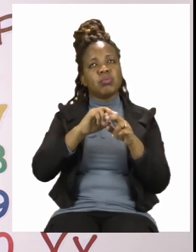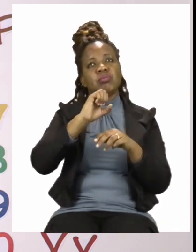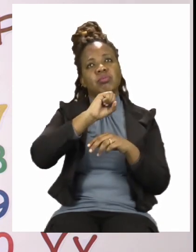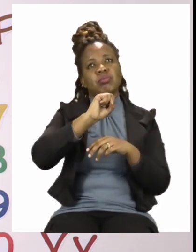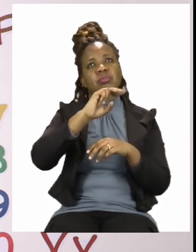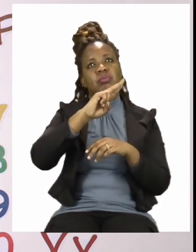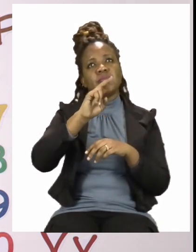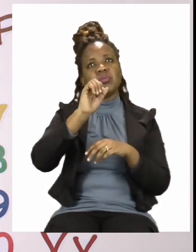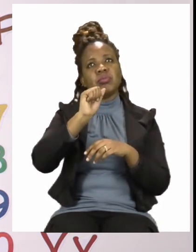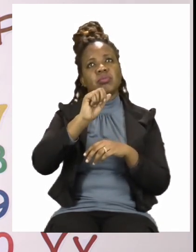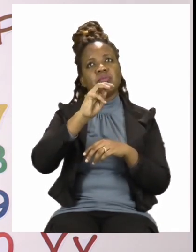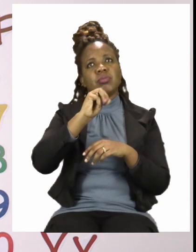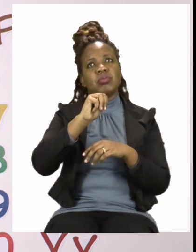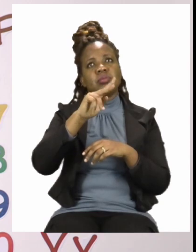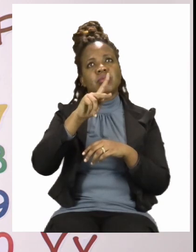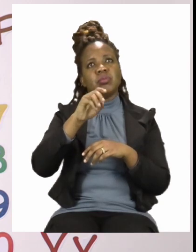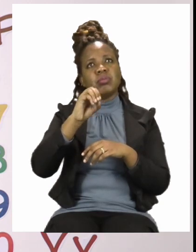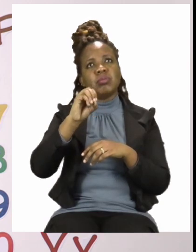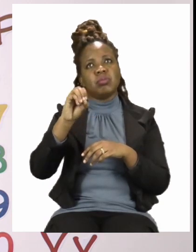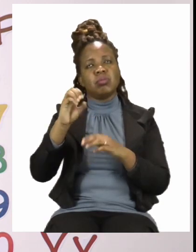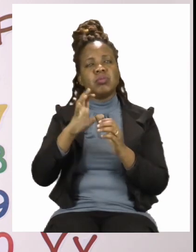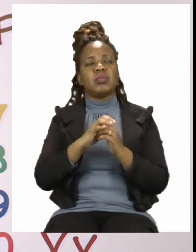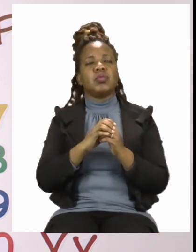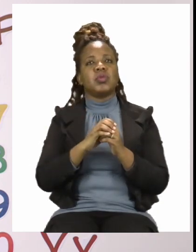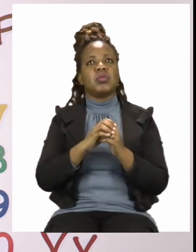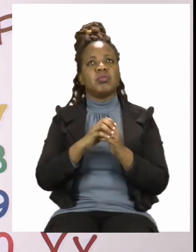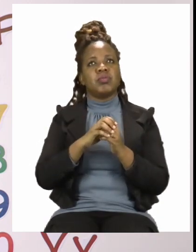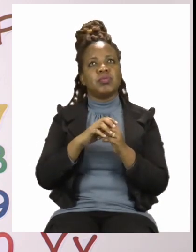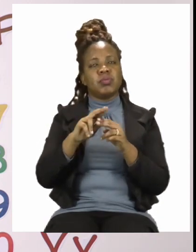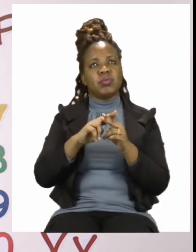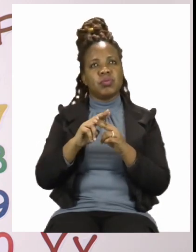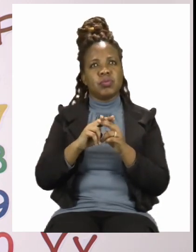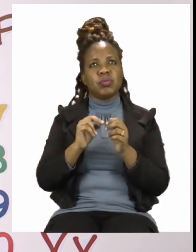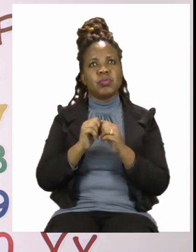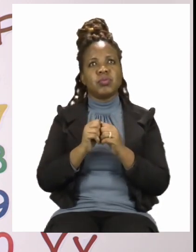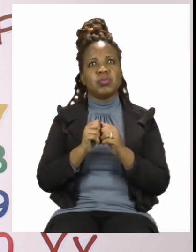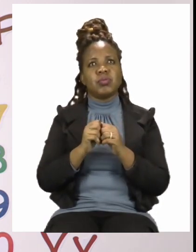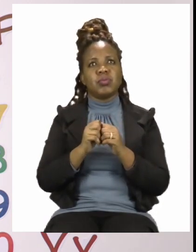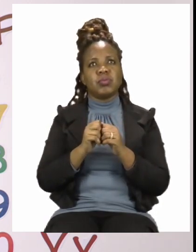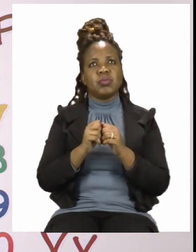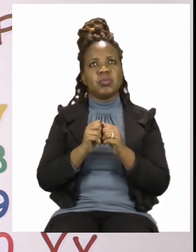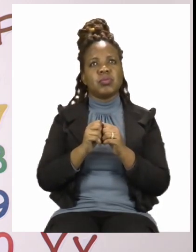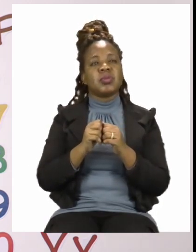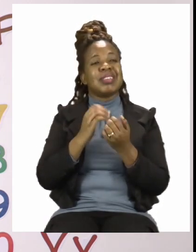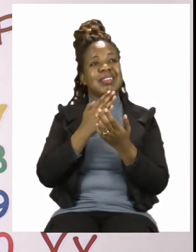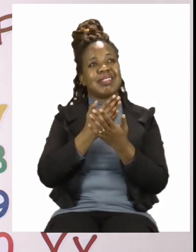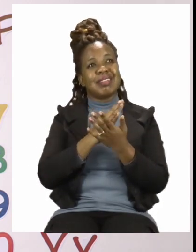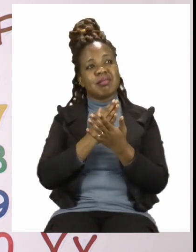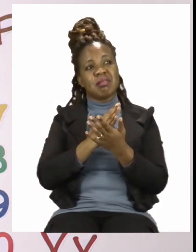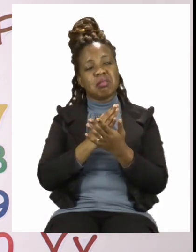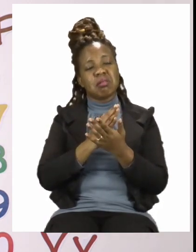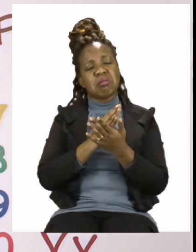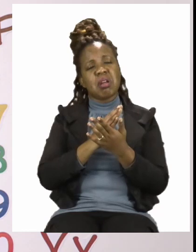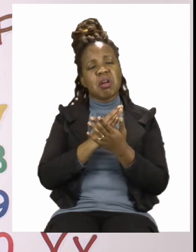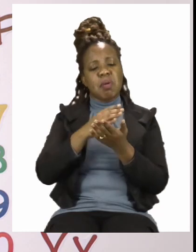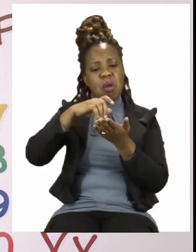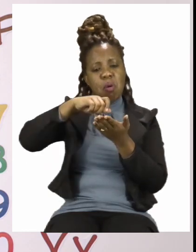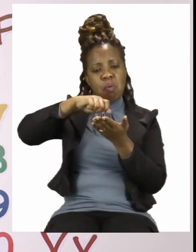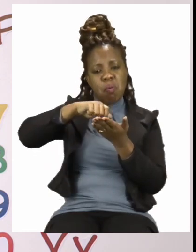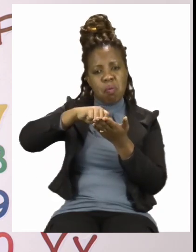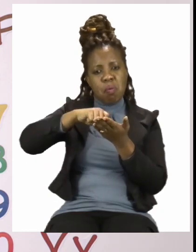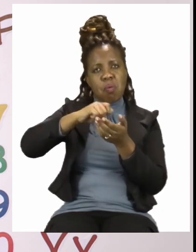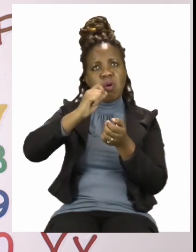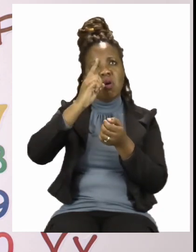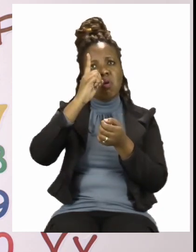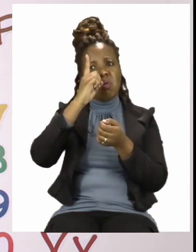Some people like to shampoo their hair once, others they like to shampoo their hair twice. So the shampoo can